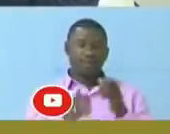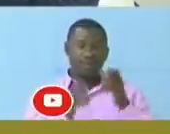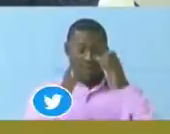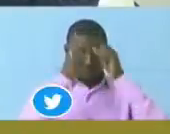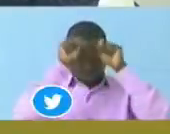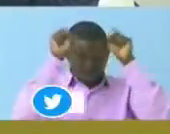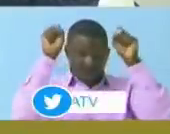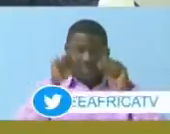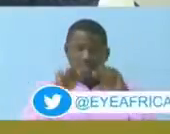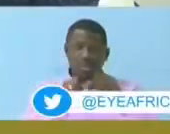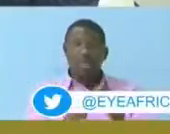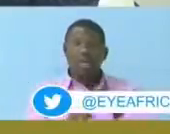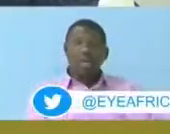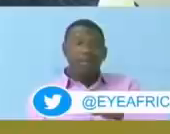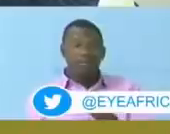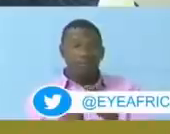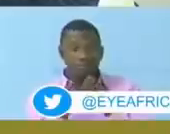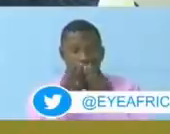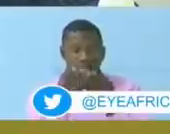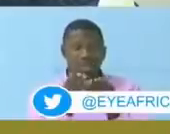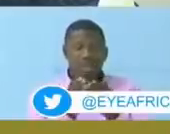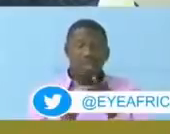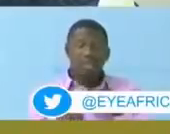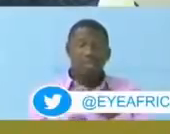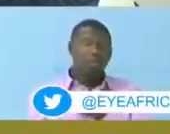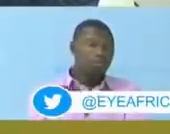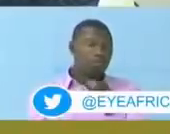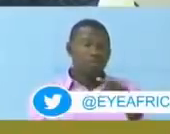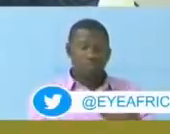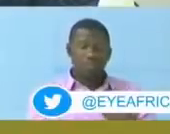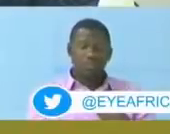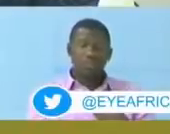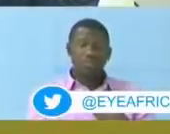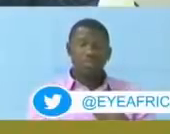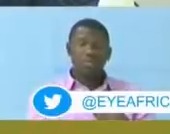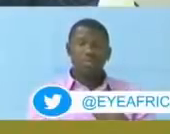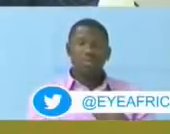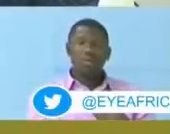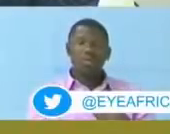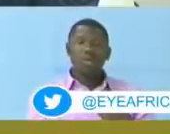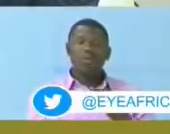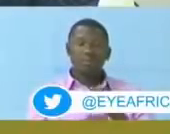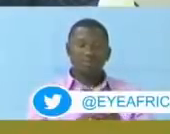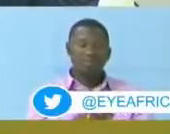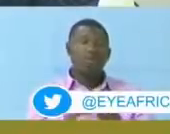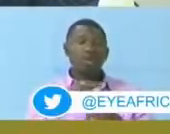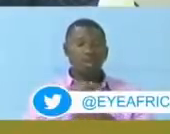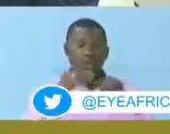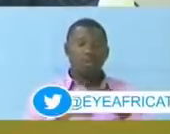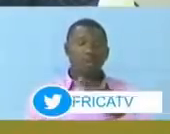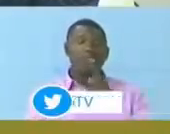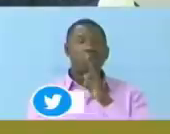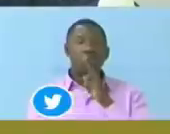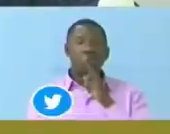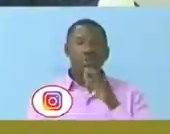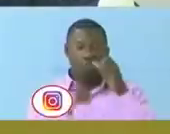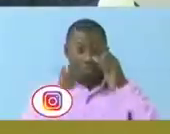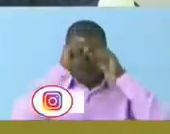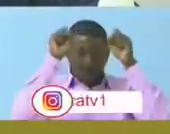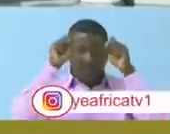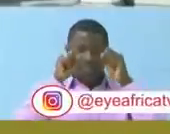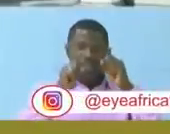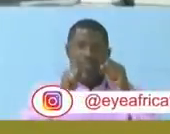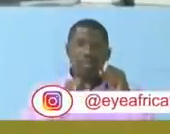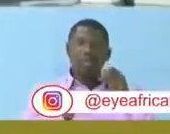security forces. Man sakunda me lu ñay balanda ñi nala ko ka fu ko na tanko bunda mo lu wolewul fa. I